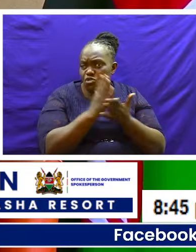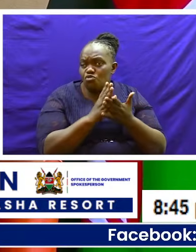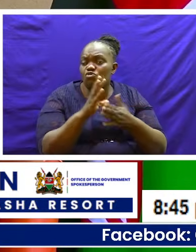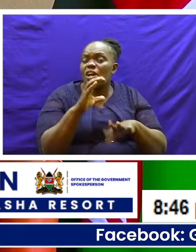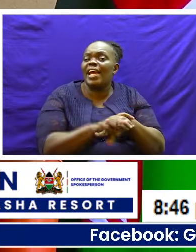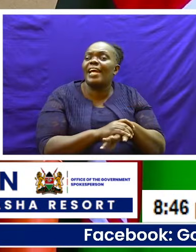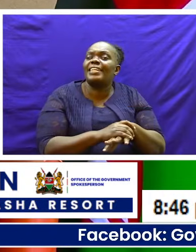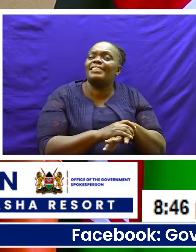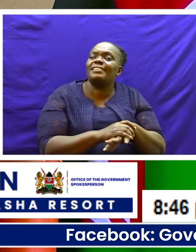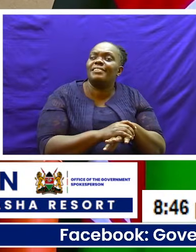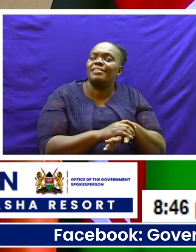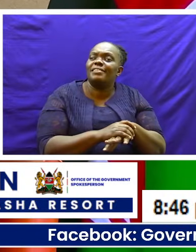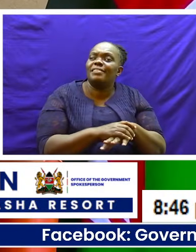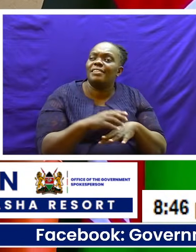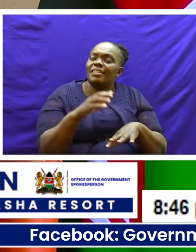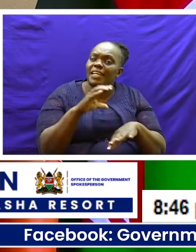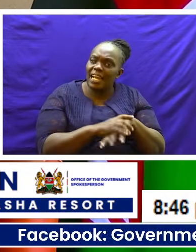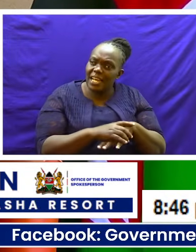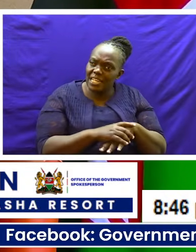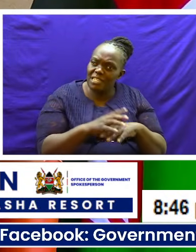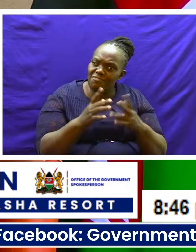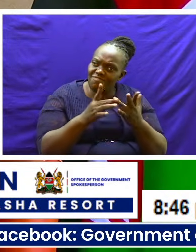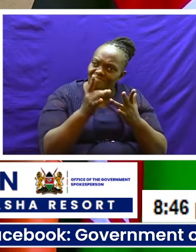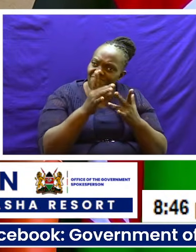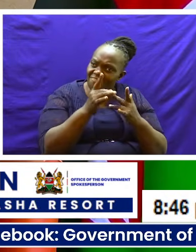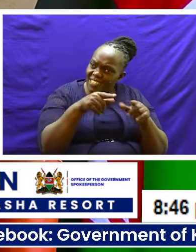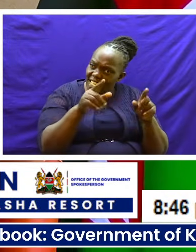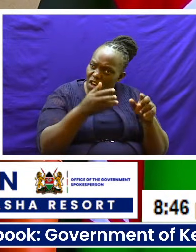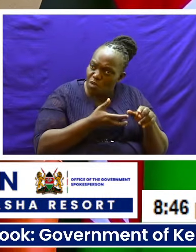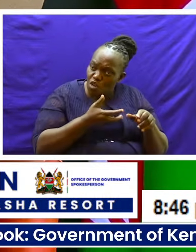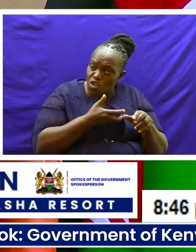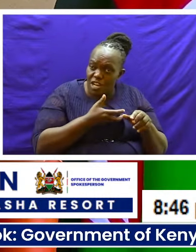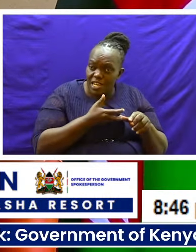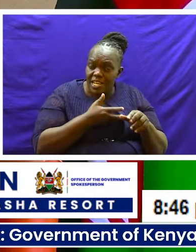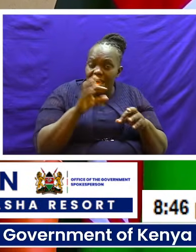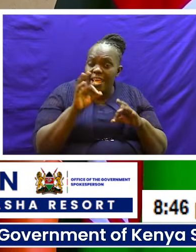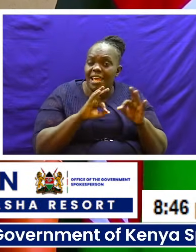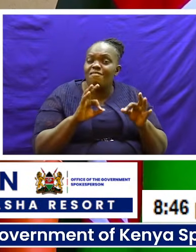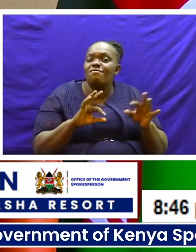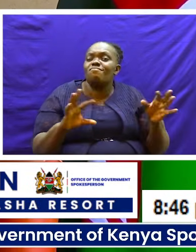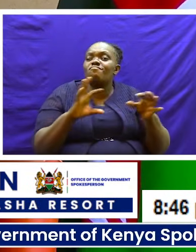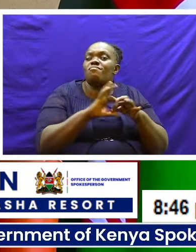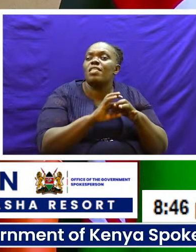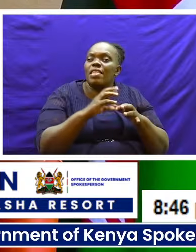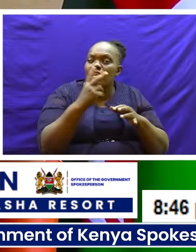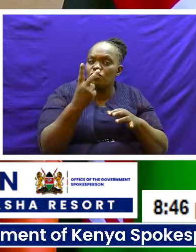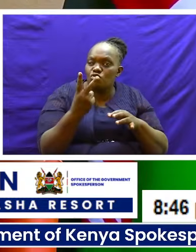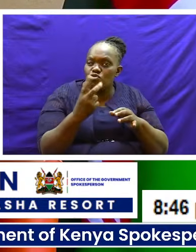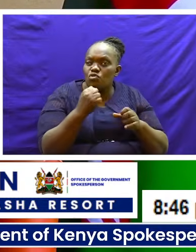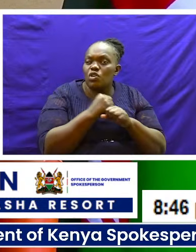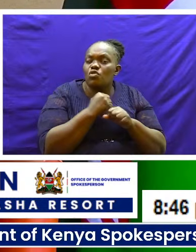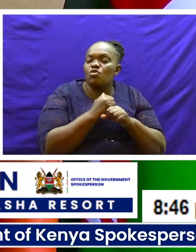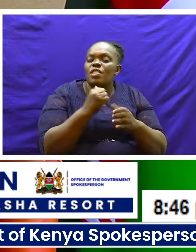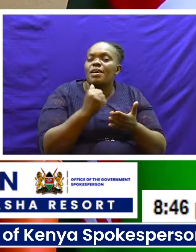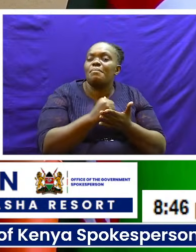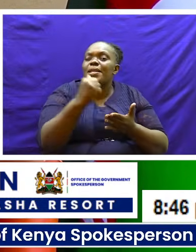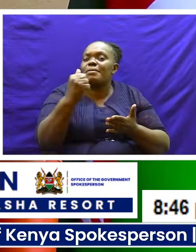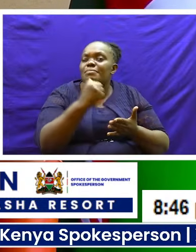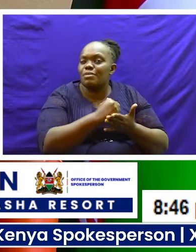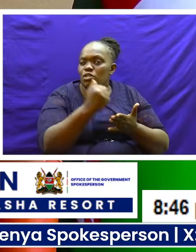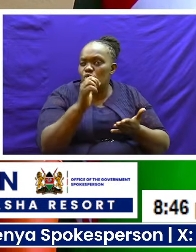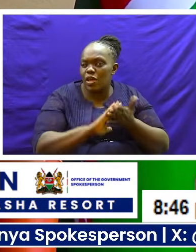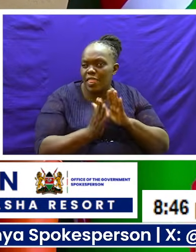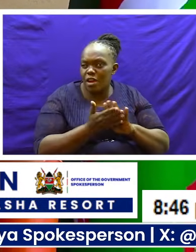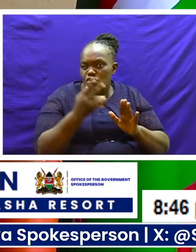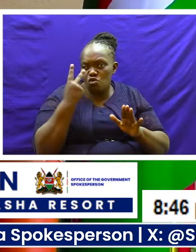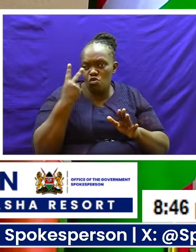your course of choice. So when we delink the two, we do the placement without looking